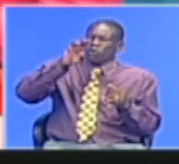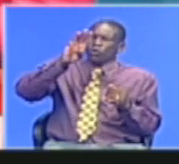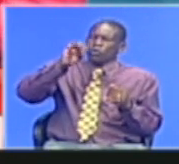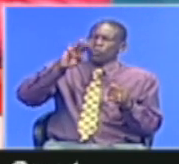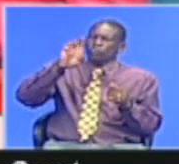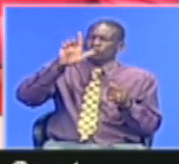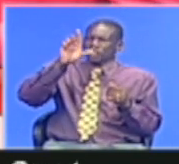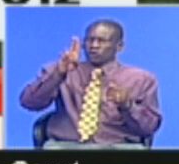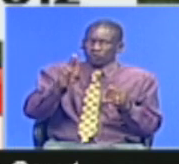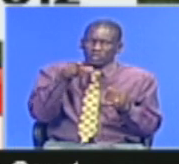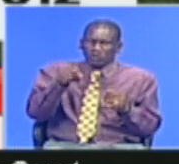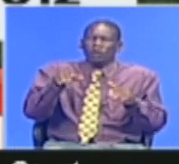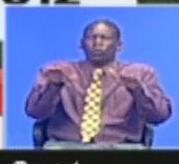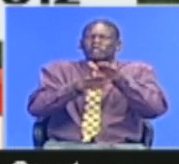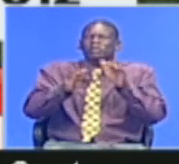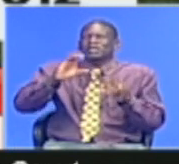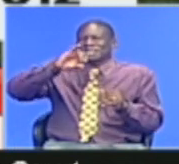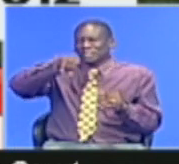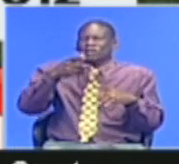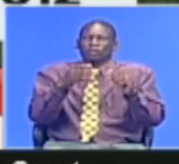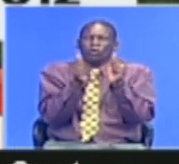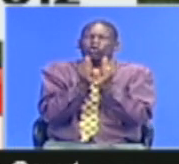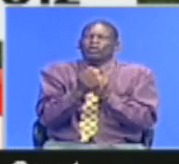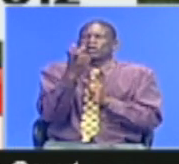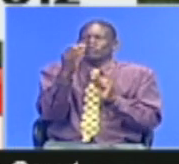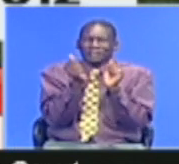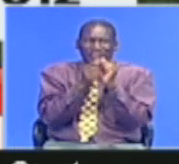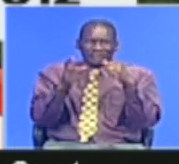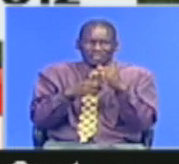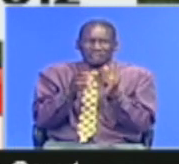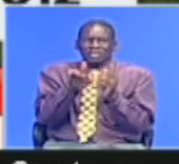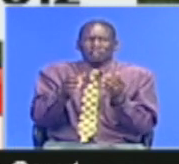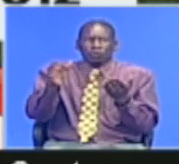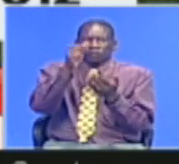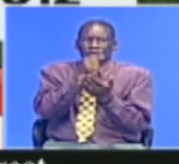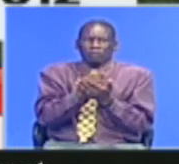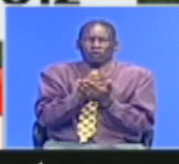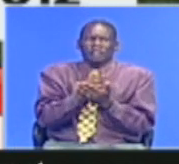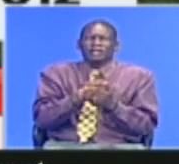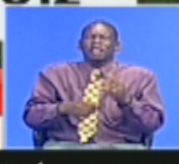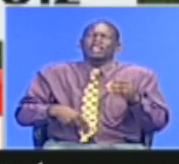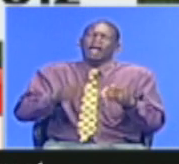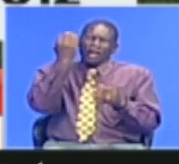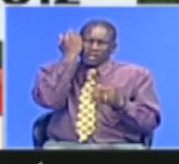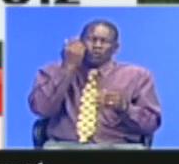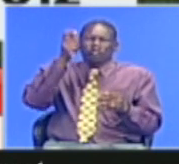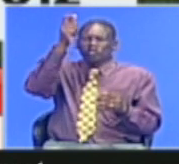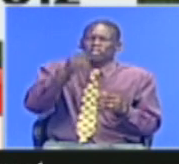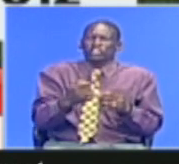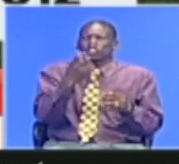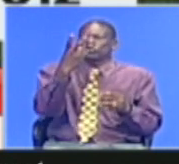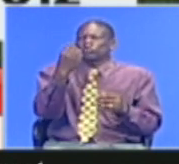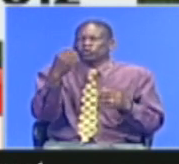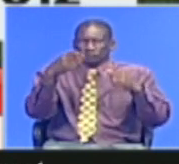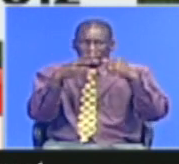has been deputy CJ since October 2016 and was appointed the High Court judge in 2007. She